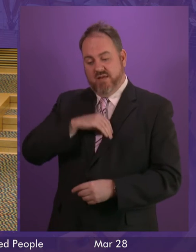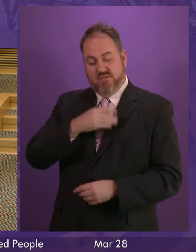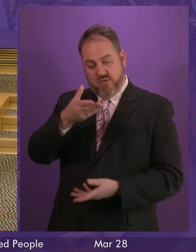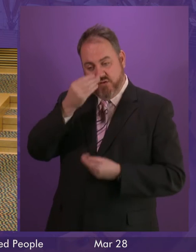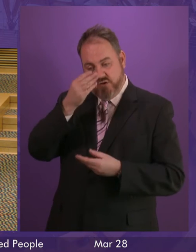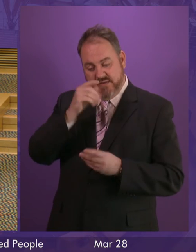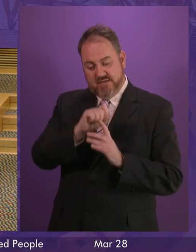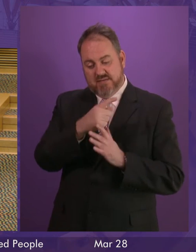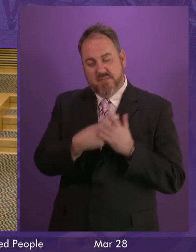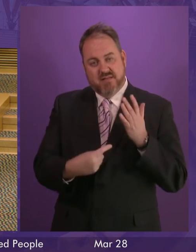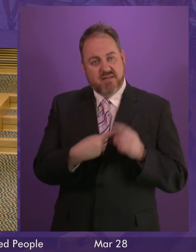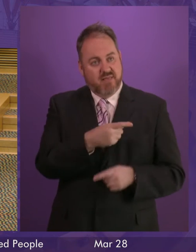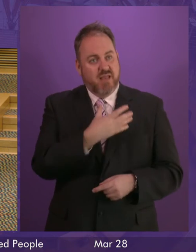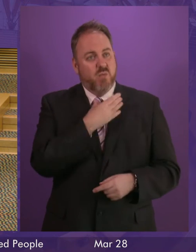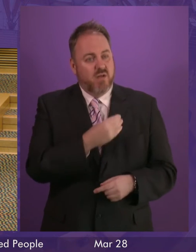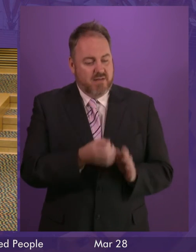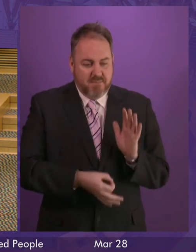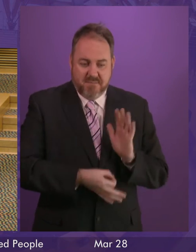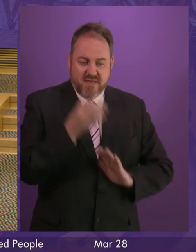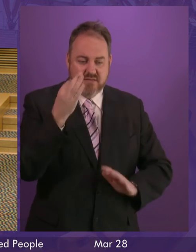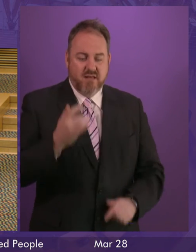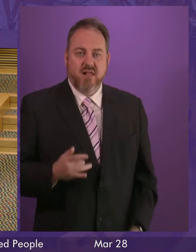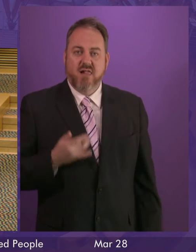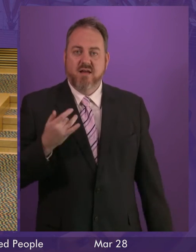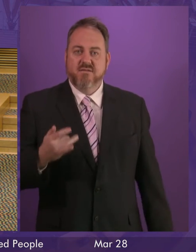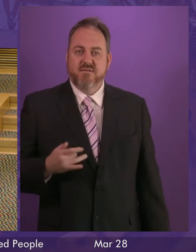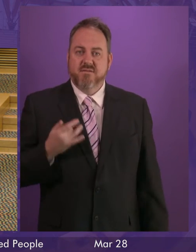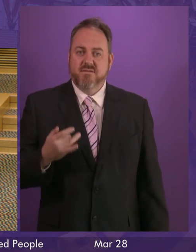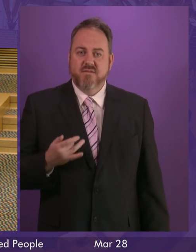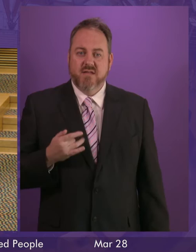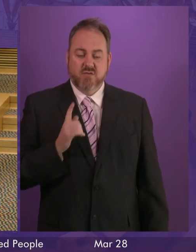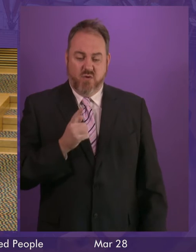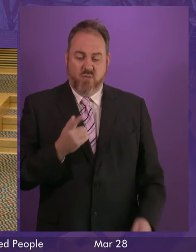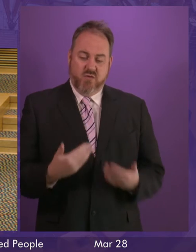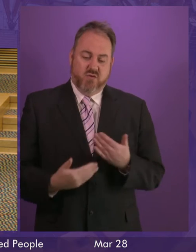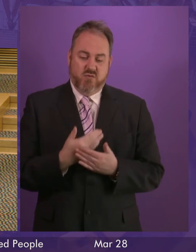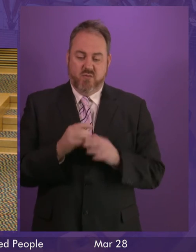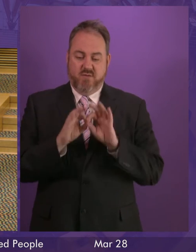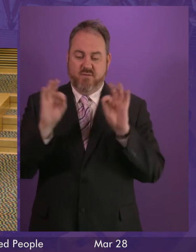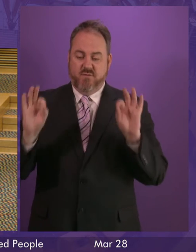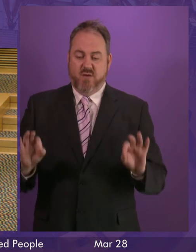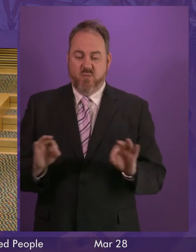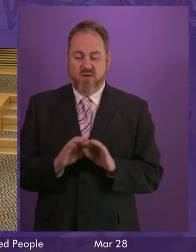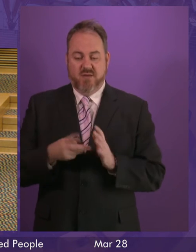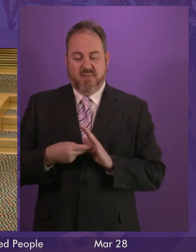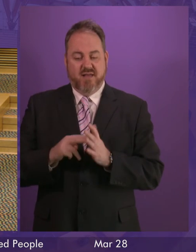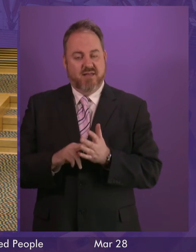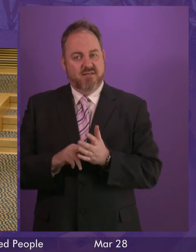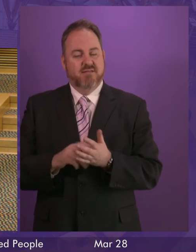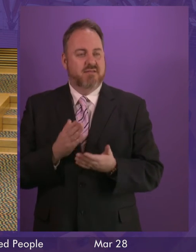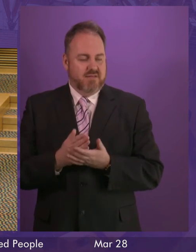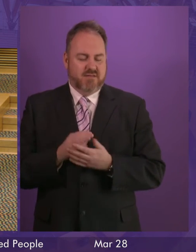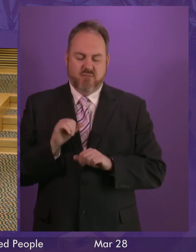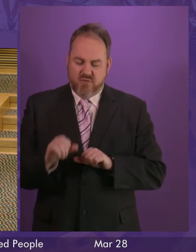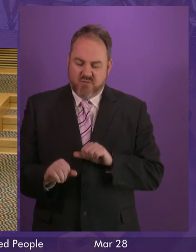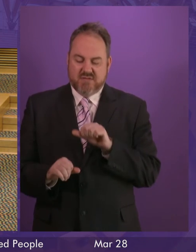want and they need better lives. They were absolutely no doubt about that. The framework represents a journey involving people with learning disabilities at every